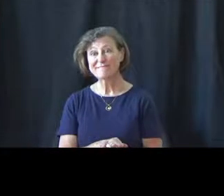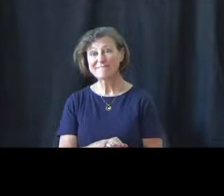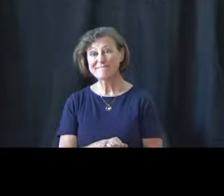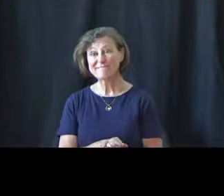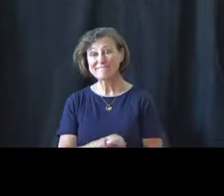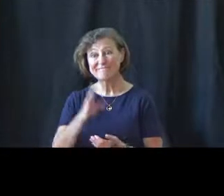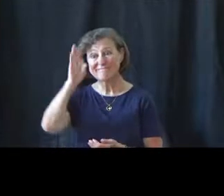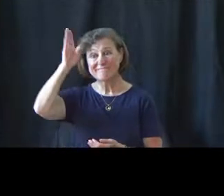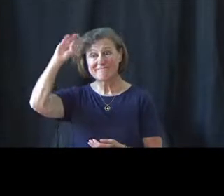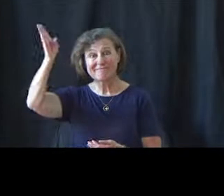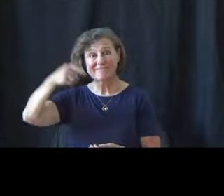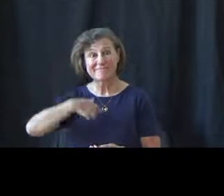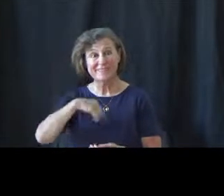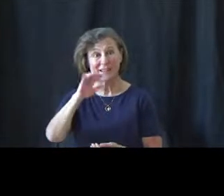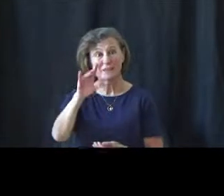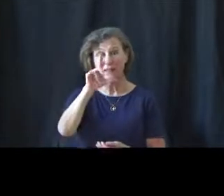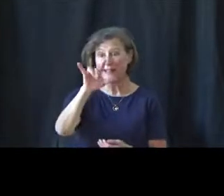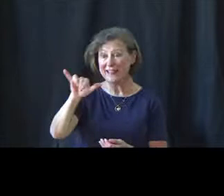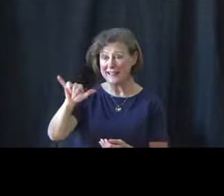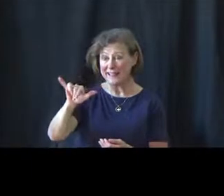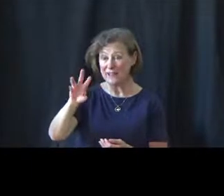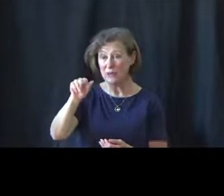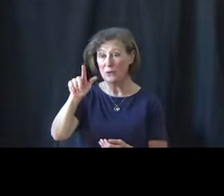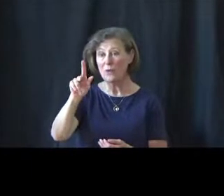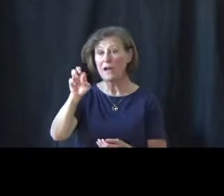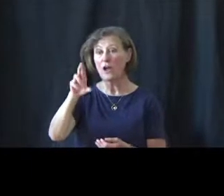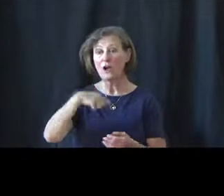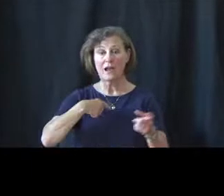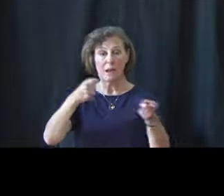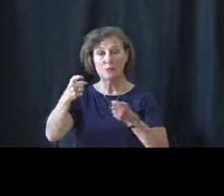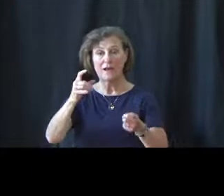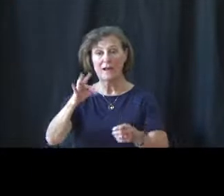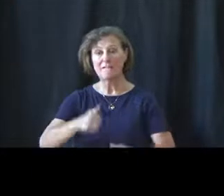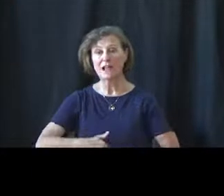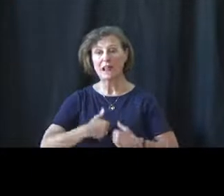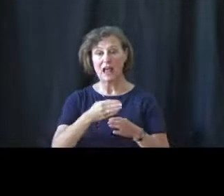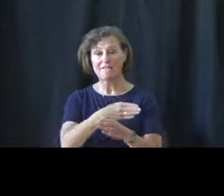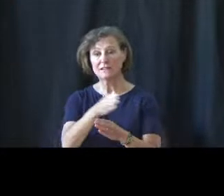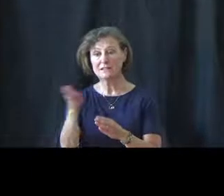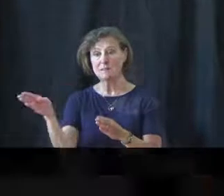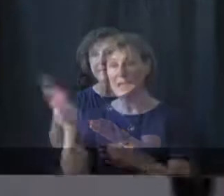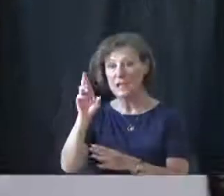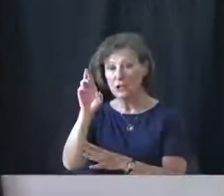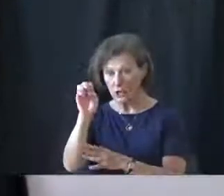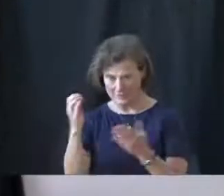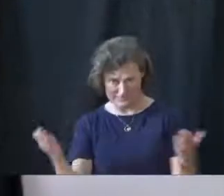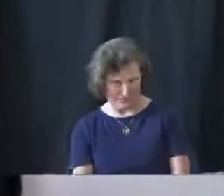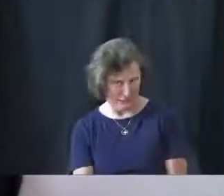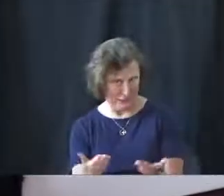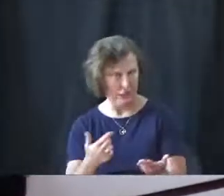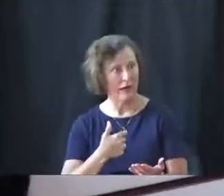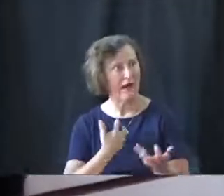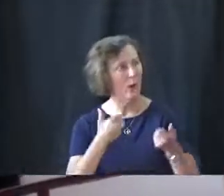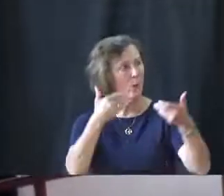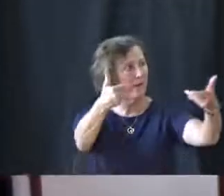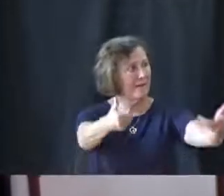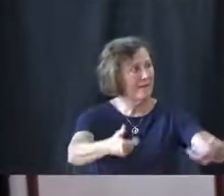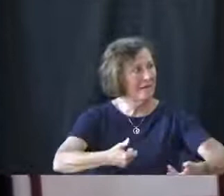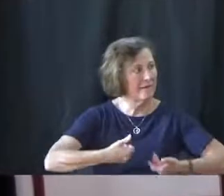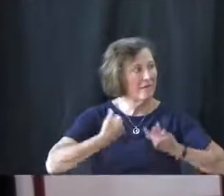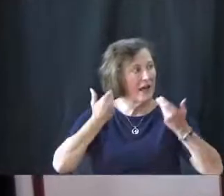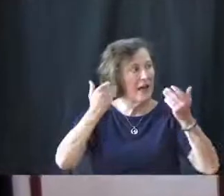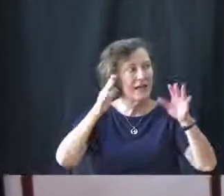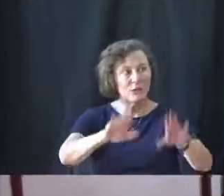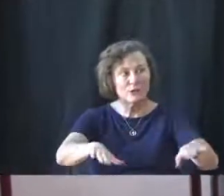Oh, I'm Lily Walker, and I'm the Director of Lifespan Religious Education here at the church, and I would like to invite all the